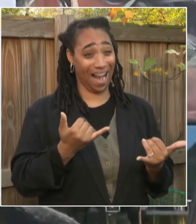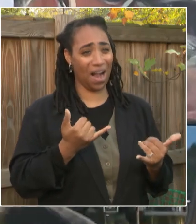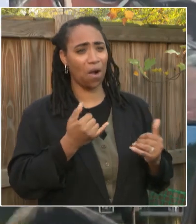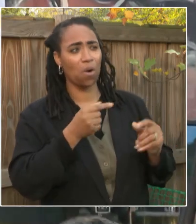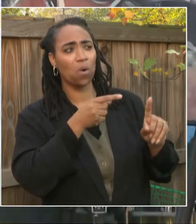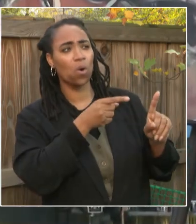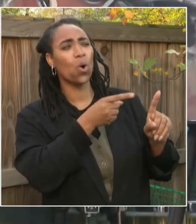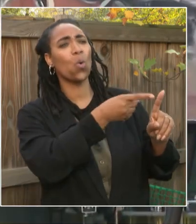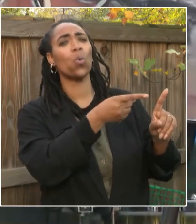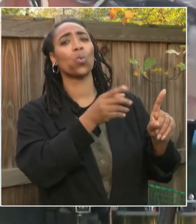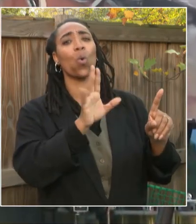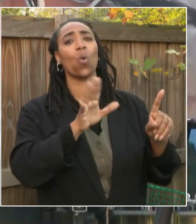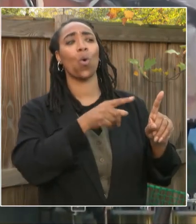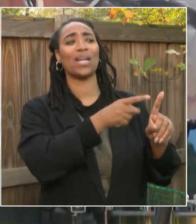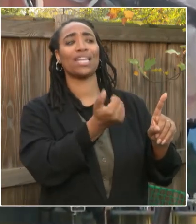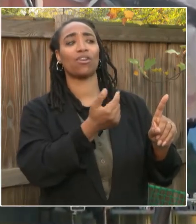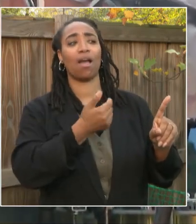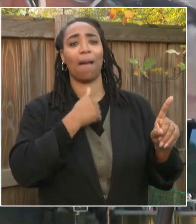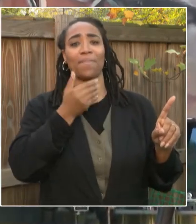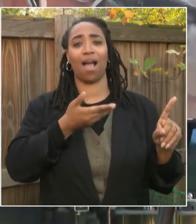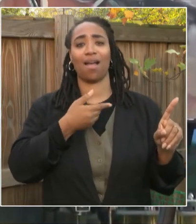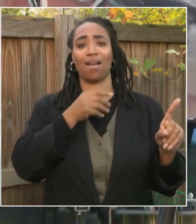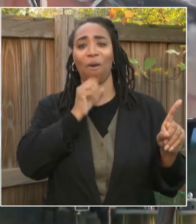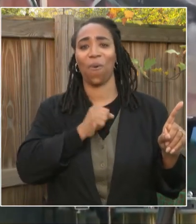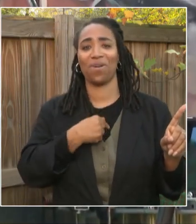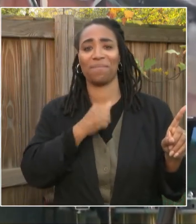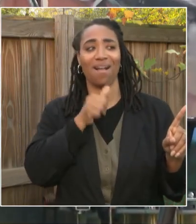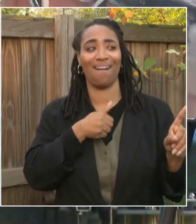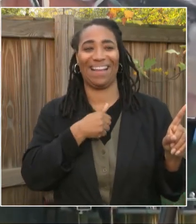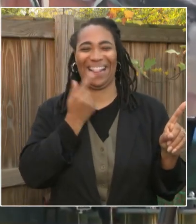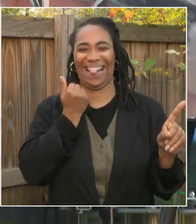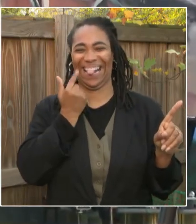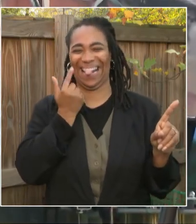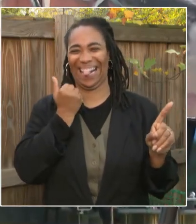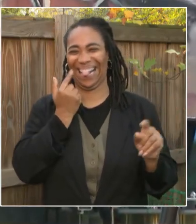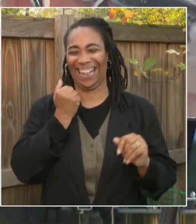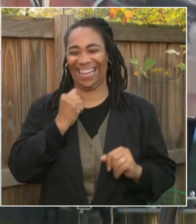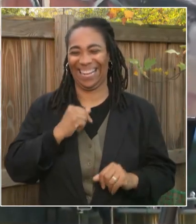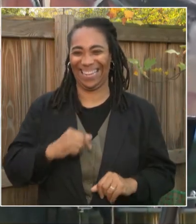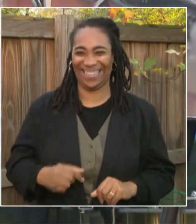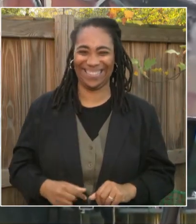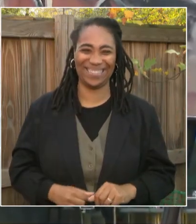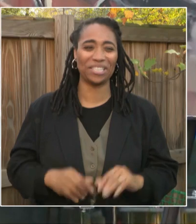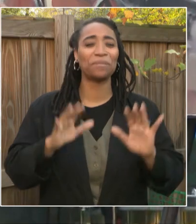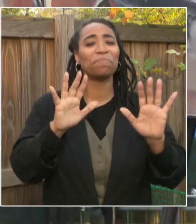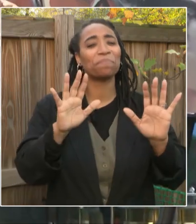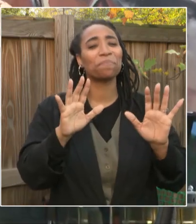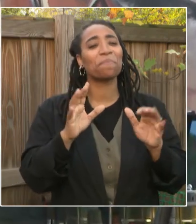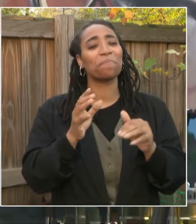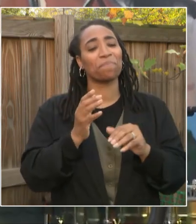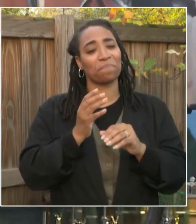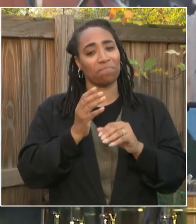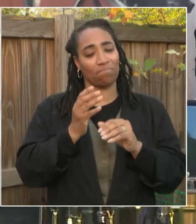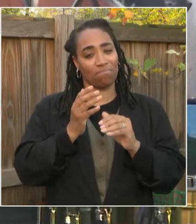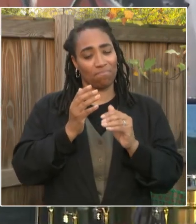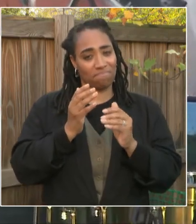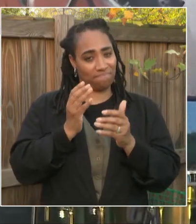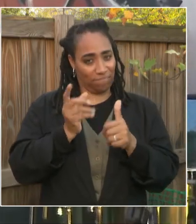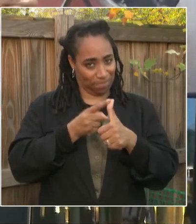Yeah, it's okay, it's okay. But look here, before I get started, I got to say something about this event. First, I want to welcome the mayor. Thank you,